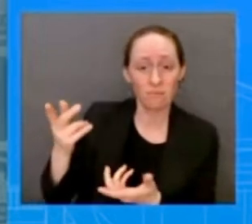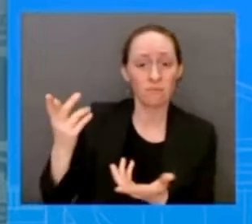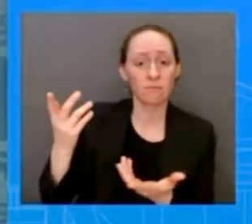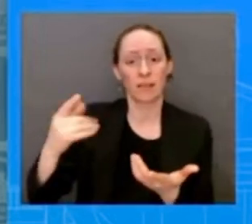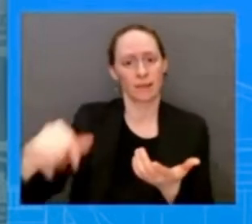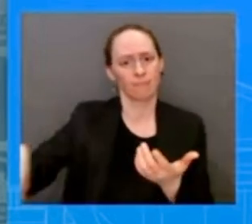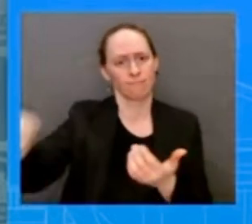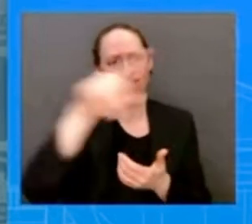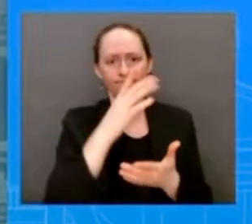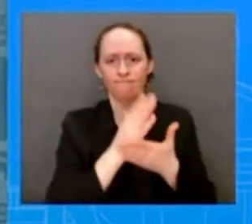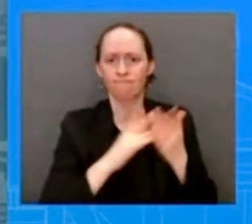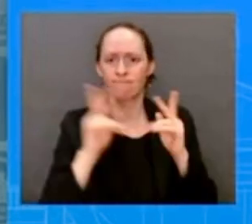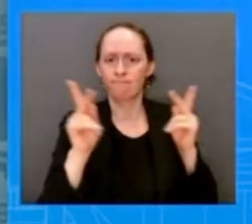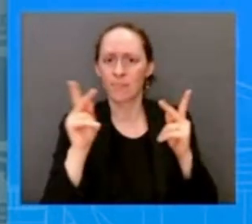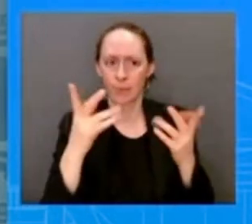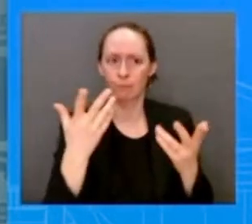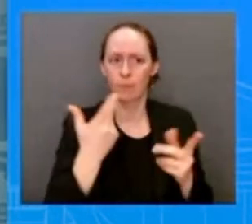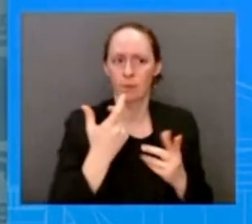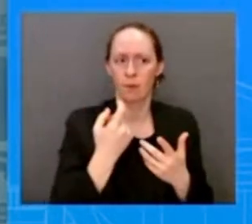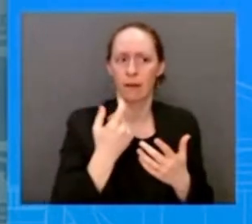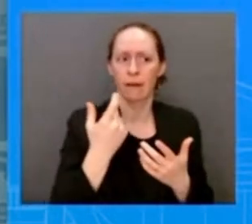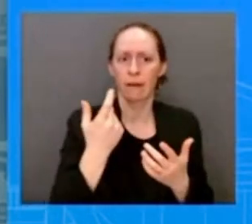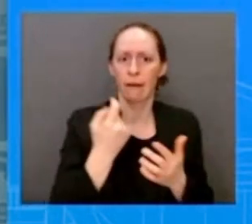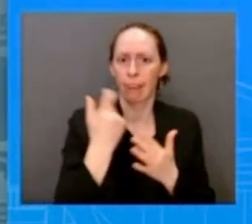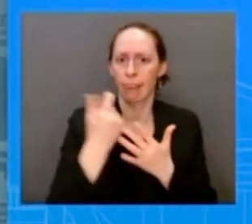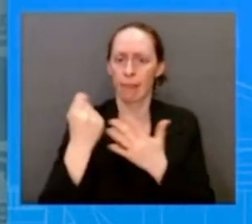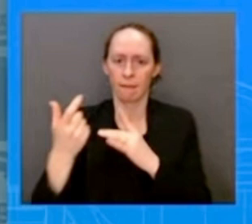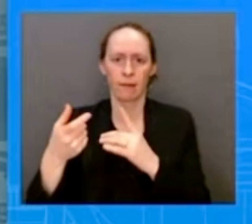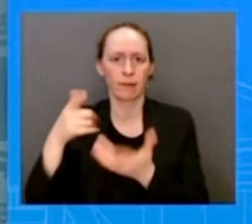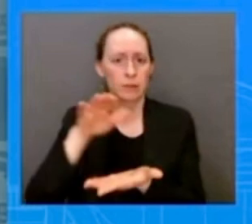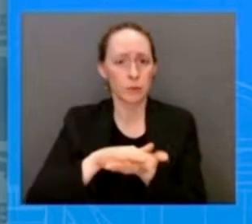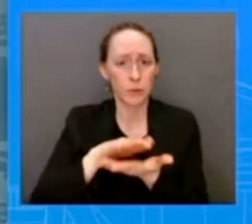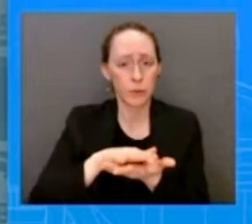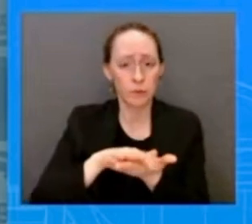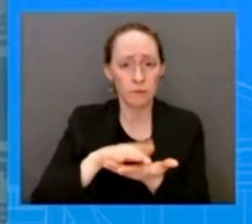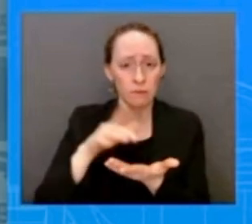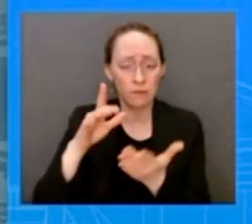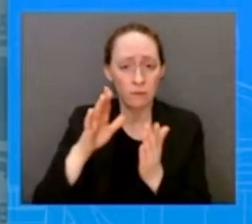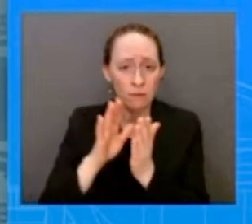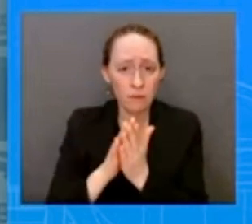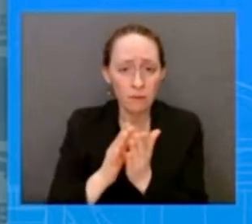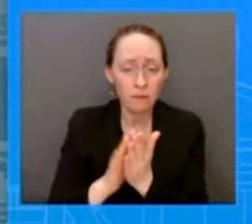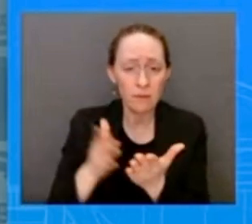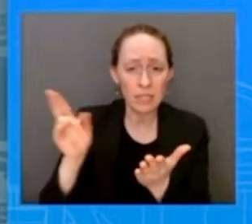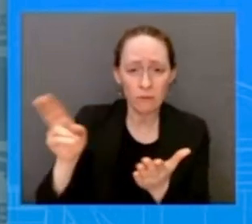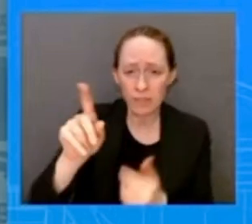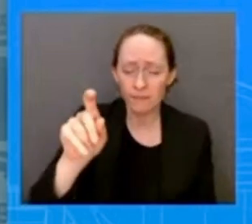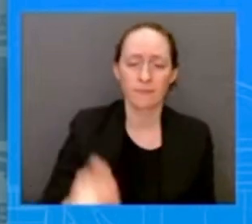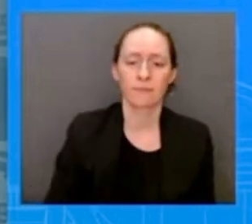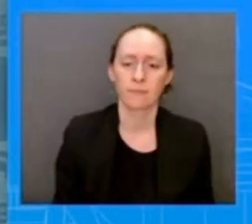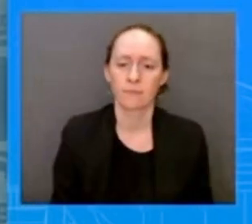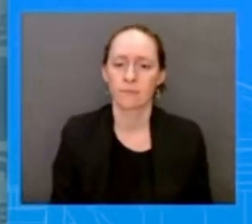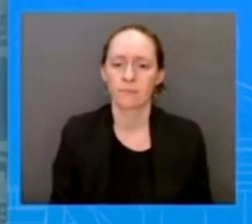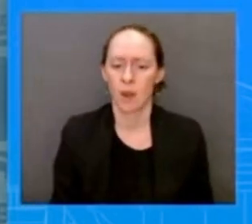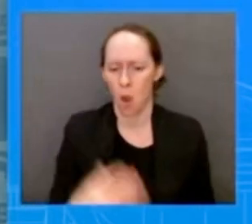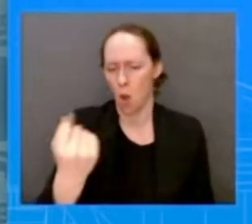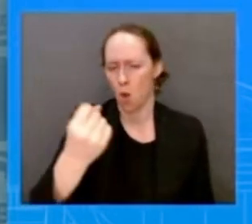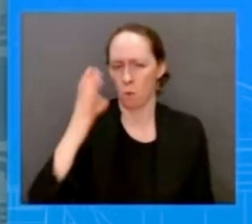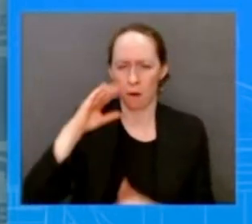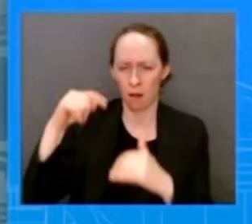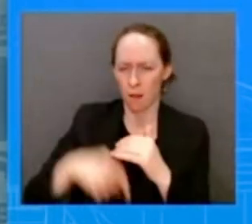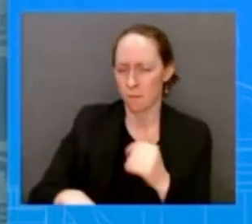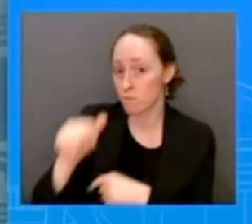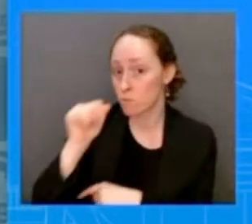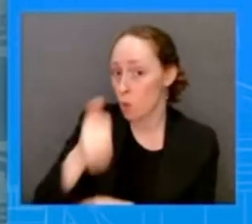make sure that we have something for all of you to preview. Look, the president did do the march back, if I remember correctly, back